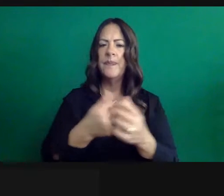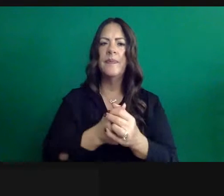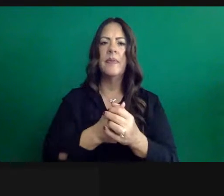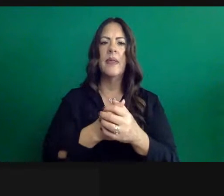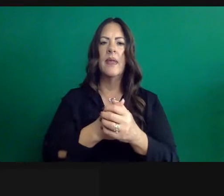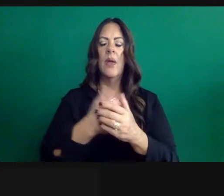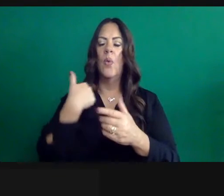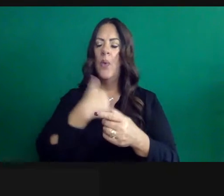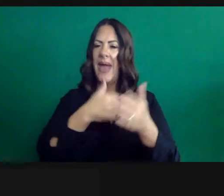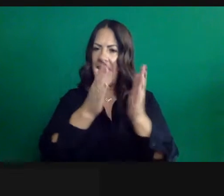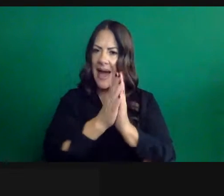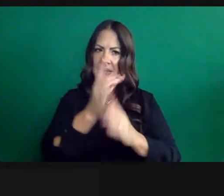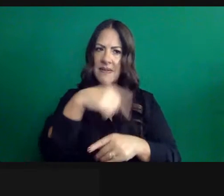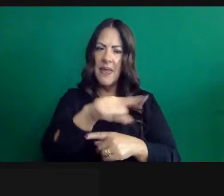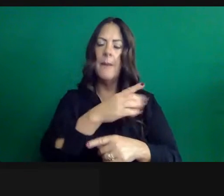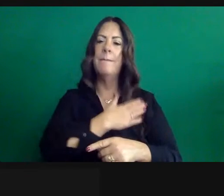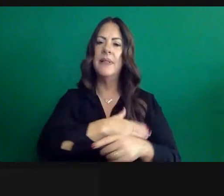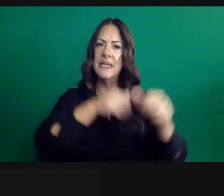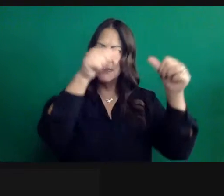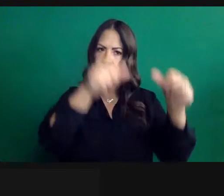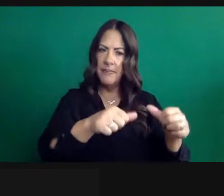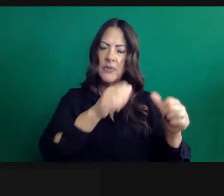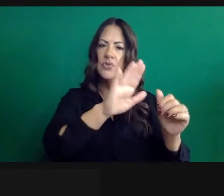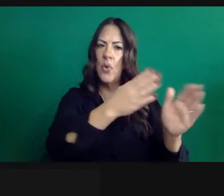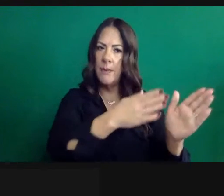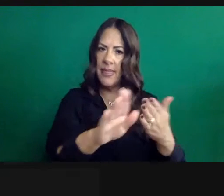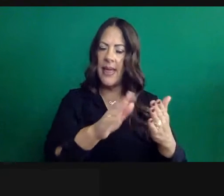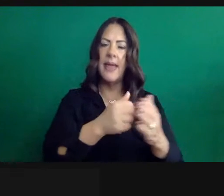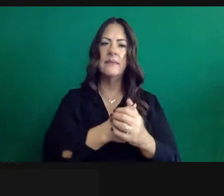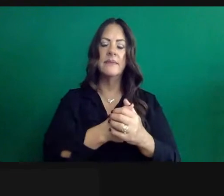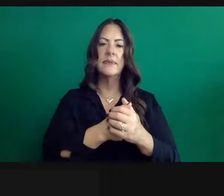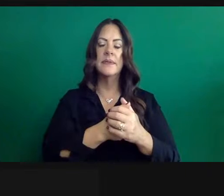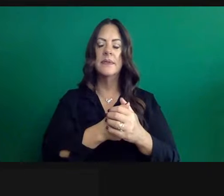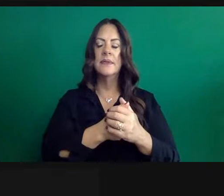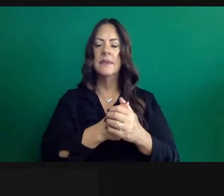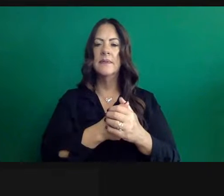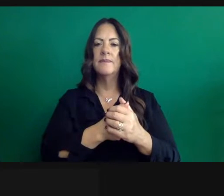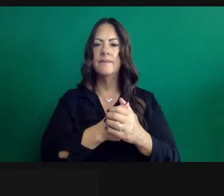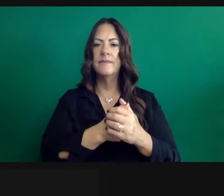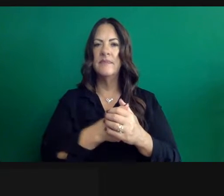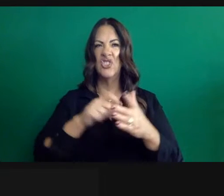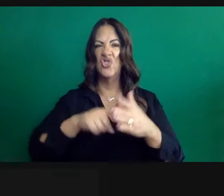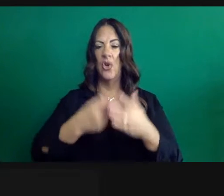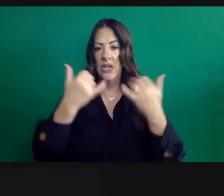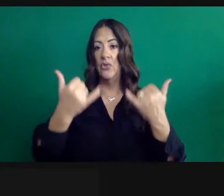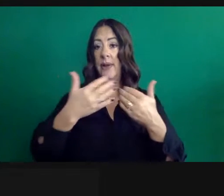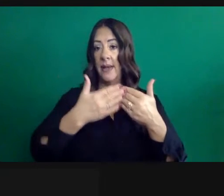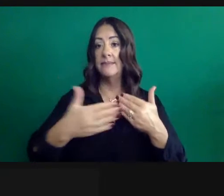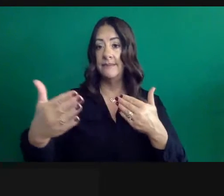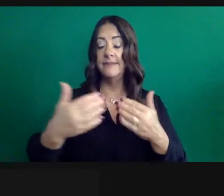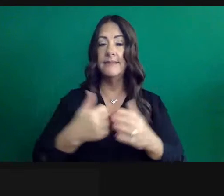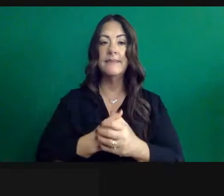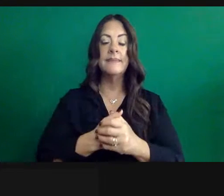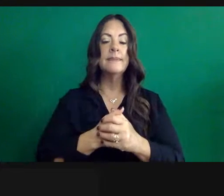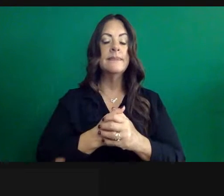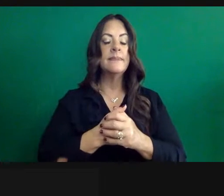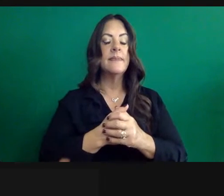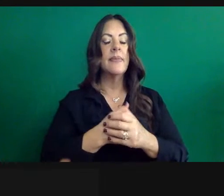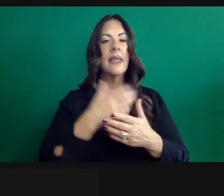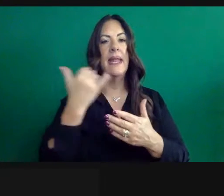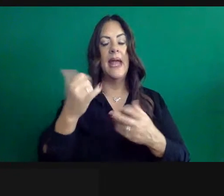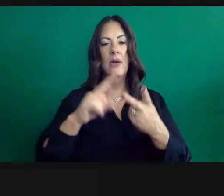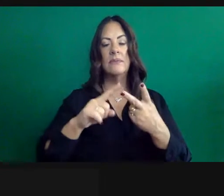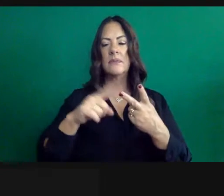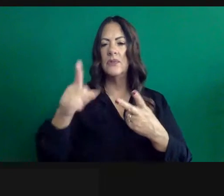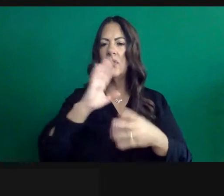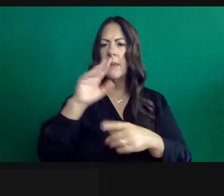asked facilities to post their own plans on their websites as of today. In terms of addressing the